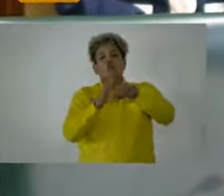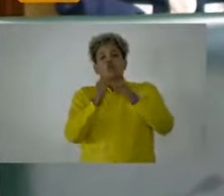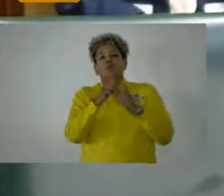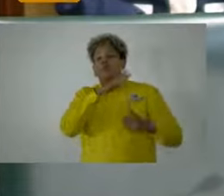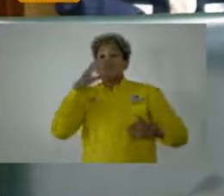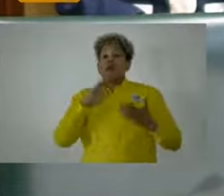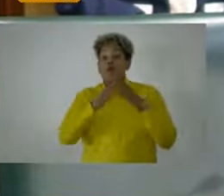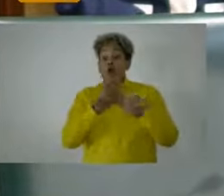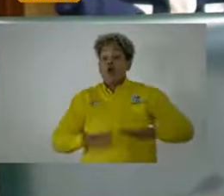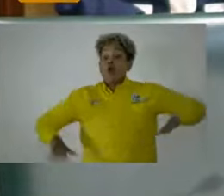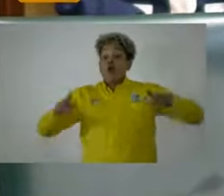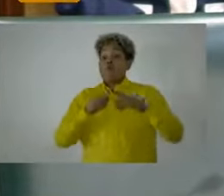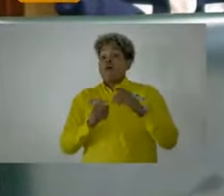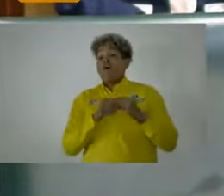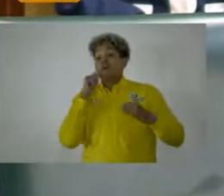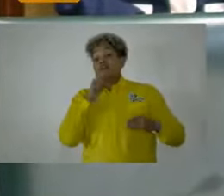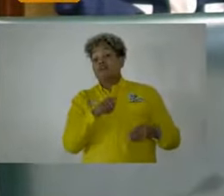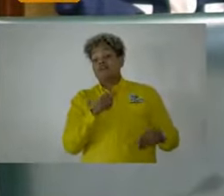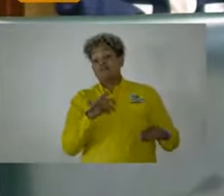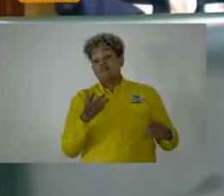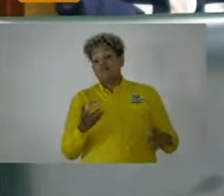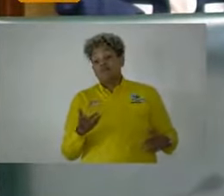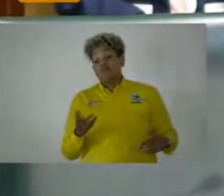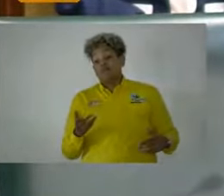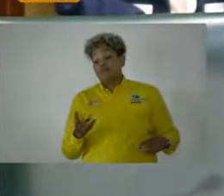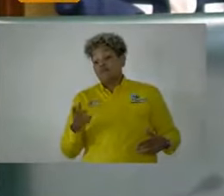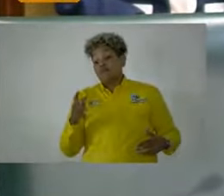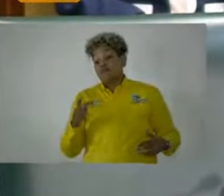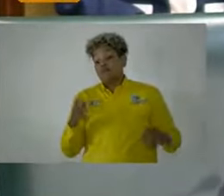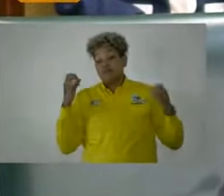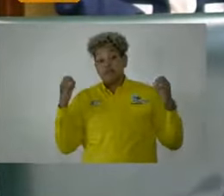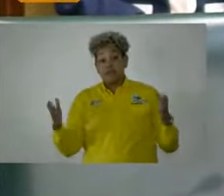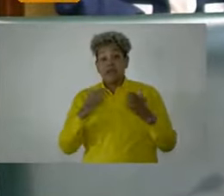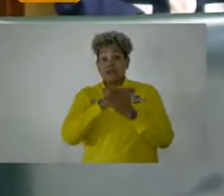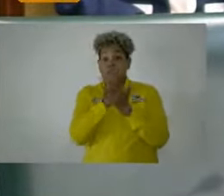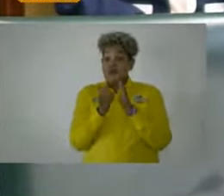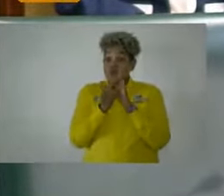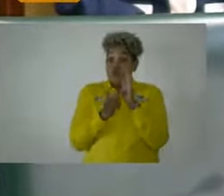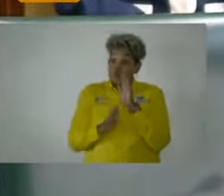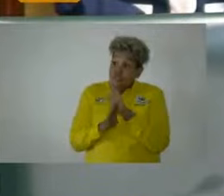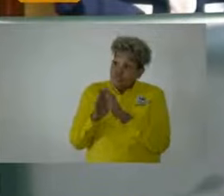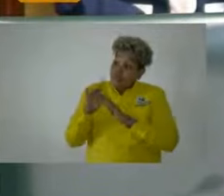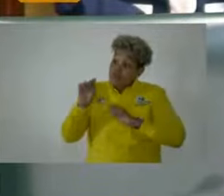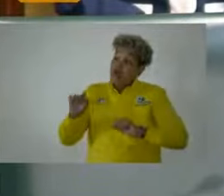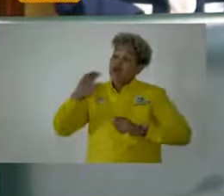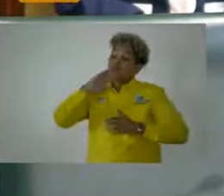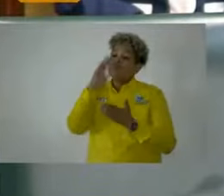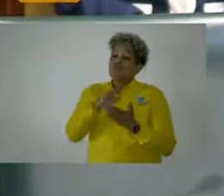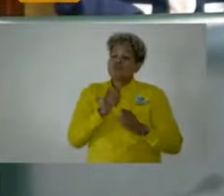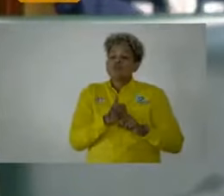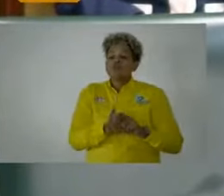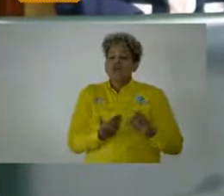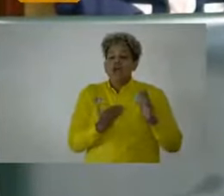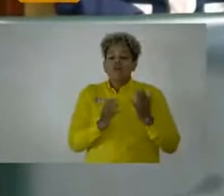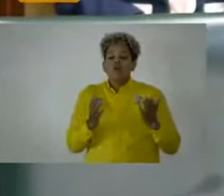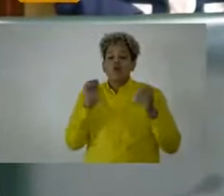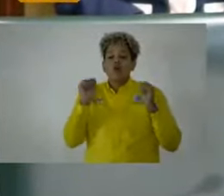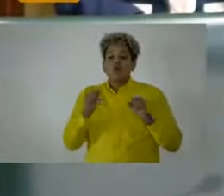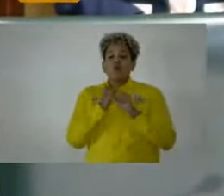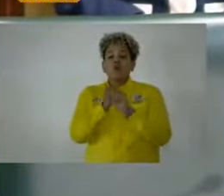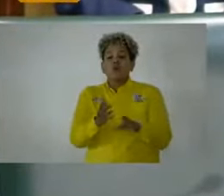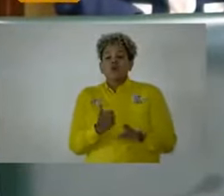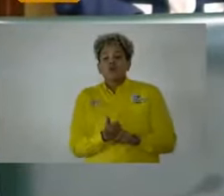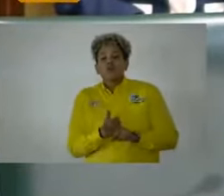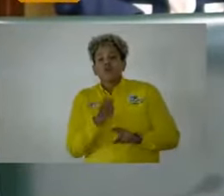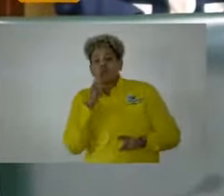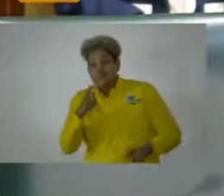farming community, and a raft of measures have been developed that can mitigate against what could turn out to be